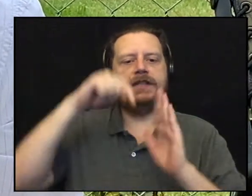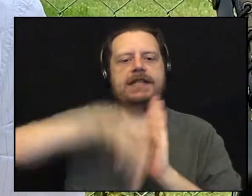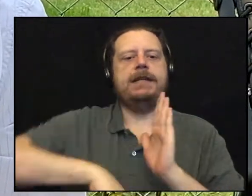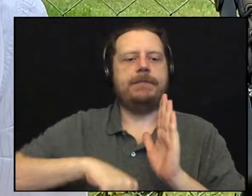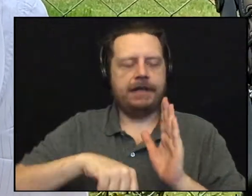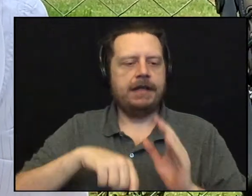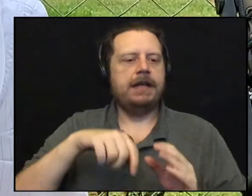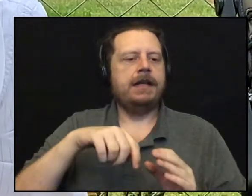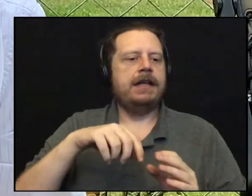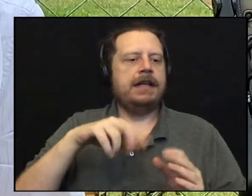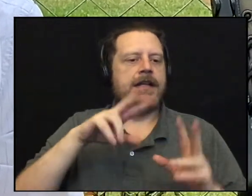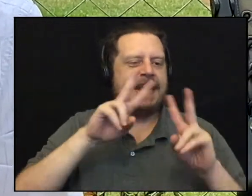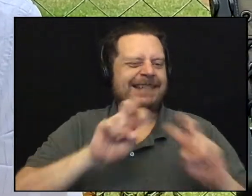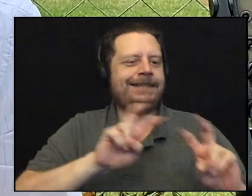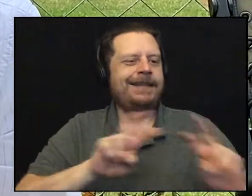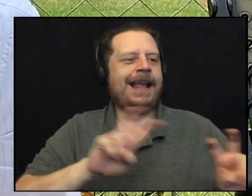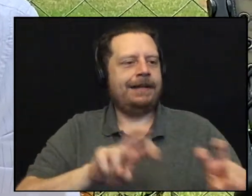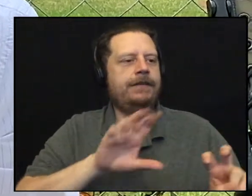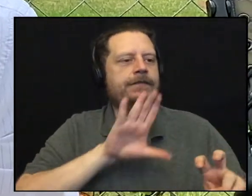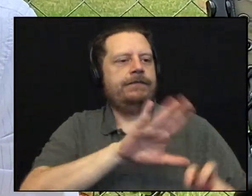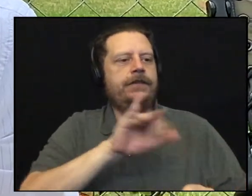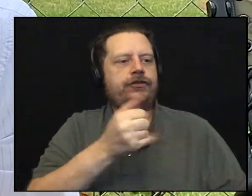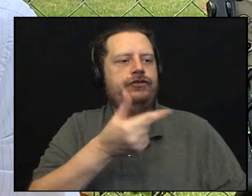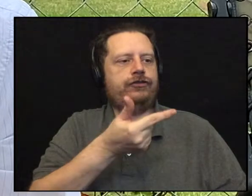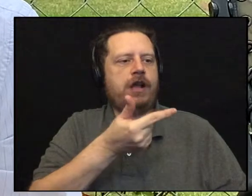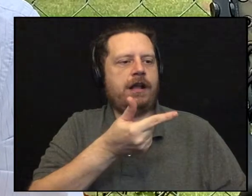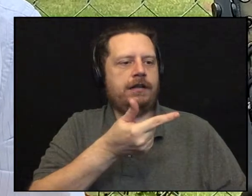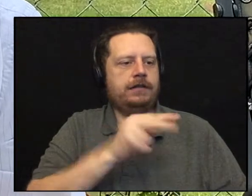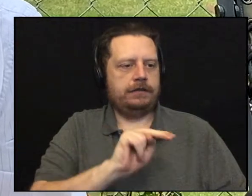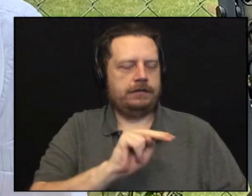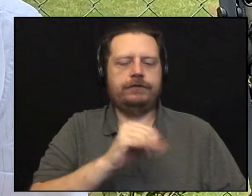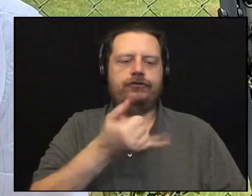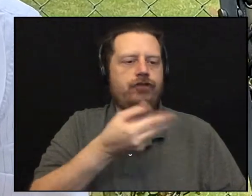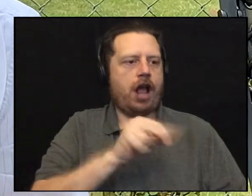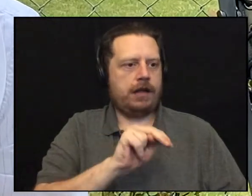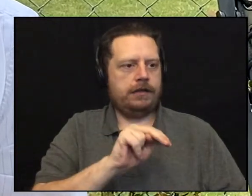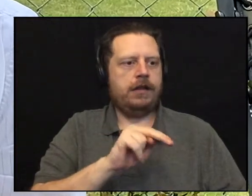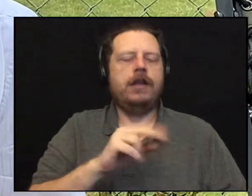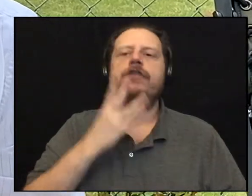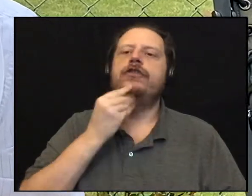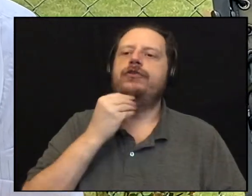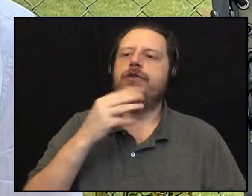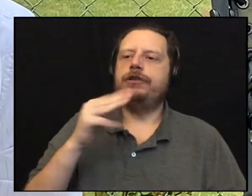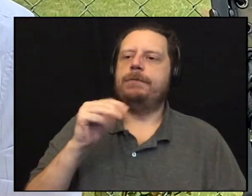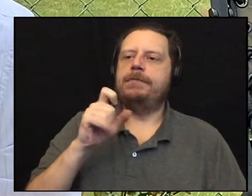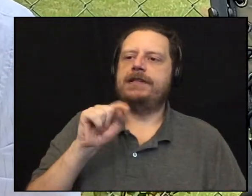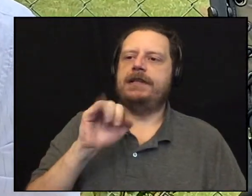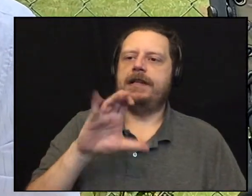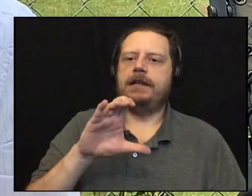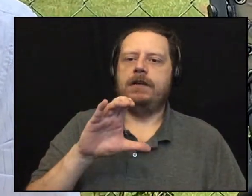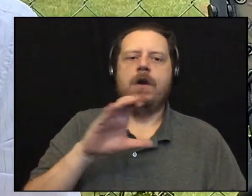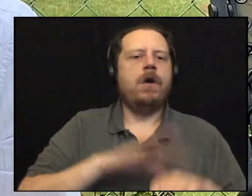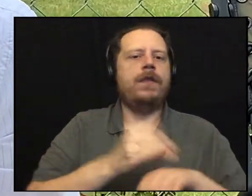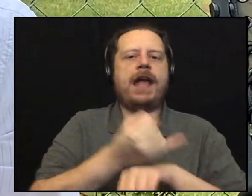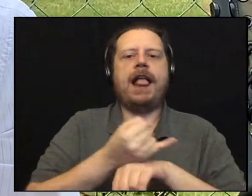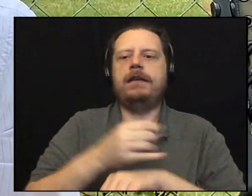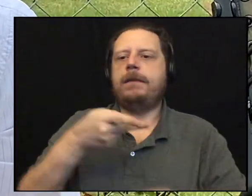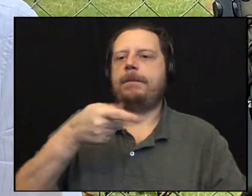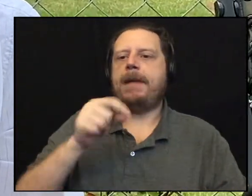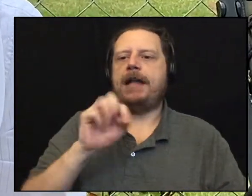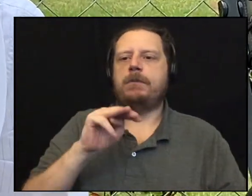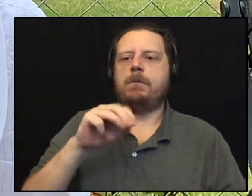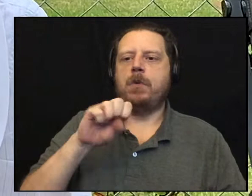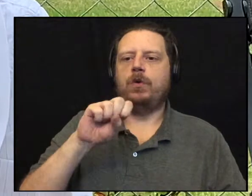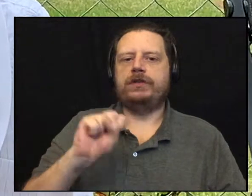insights of John, the Jewish mystic on the Isle of Patmos at the end of his life. And that guide